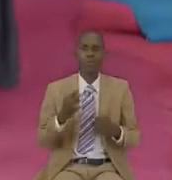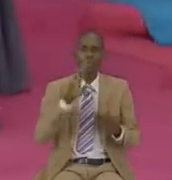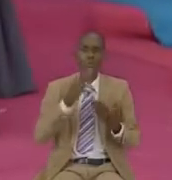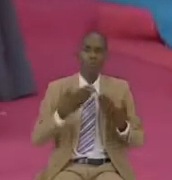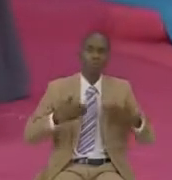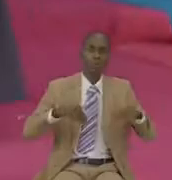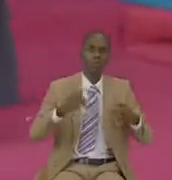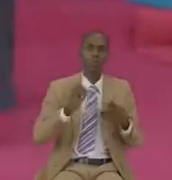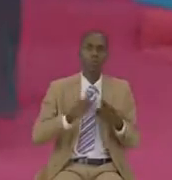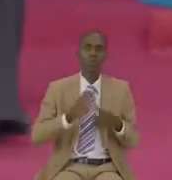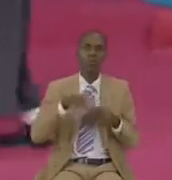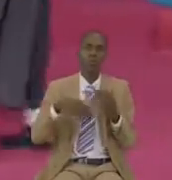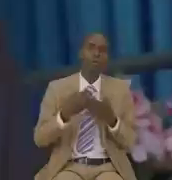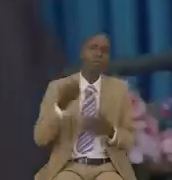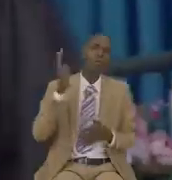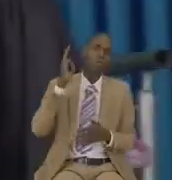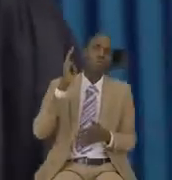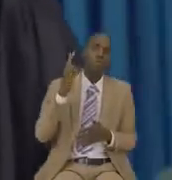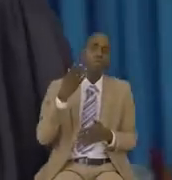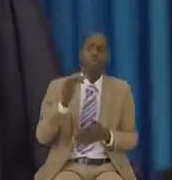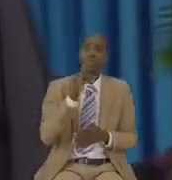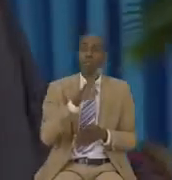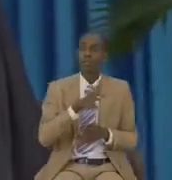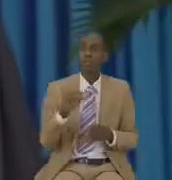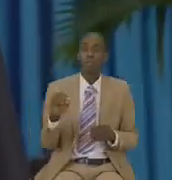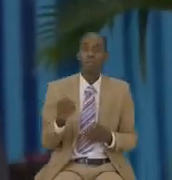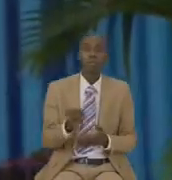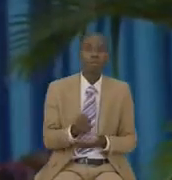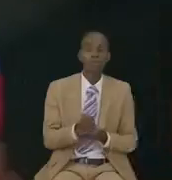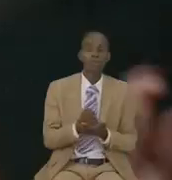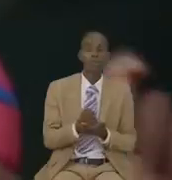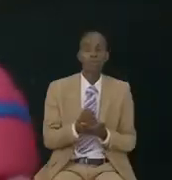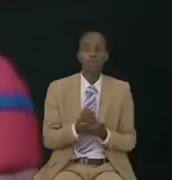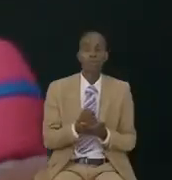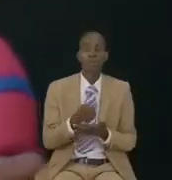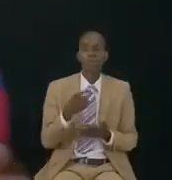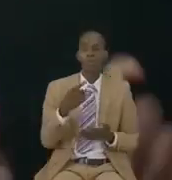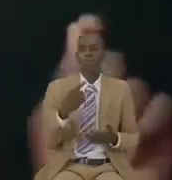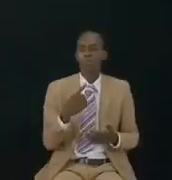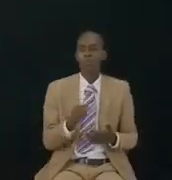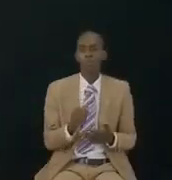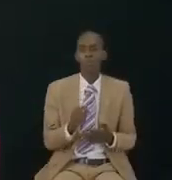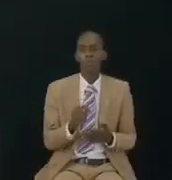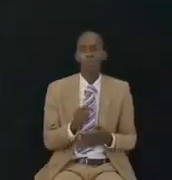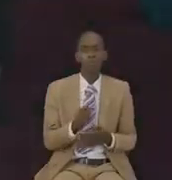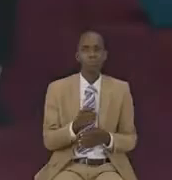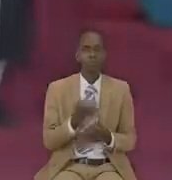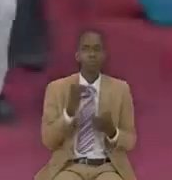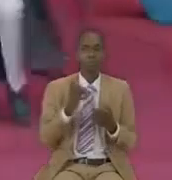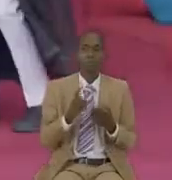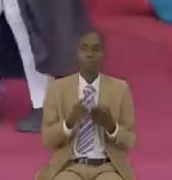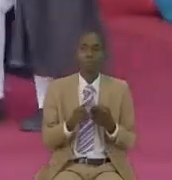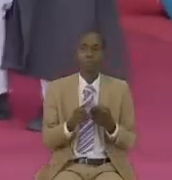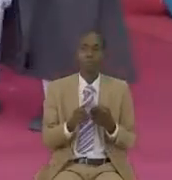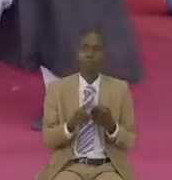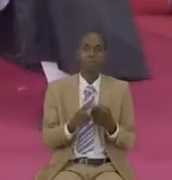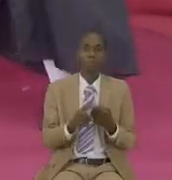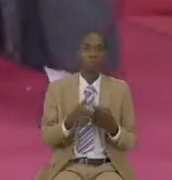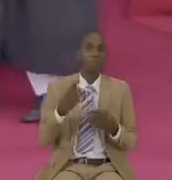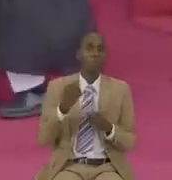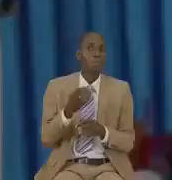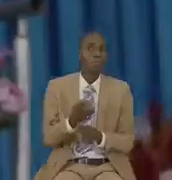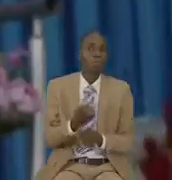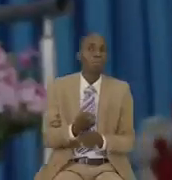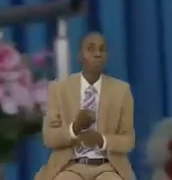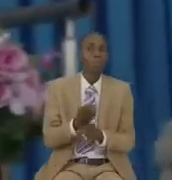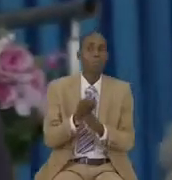the ancient days. Is there not God that had the needy? He's also a faithful God of a perfect covenant according to the scriptures. It's not my fault. I'm ready to